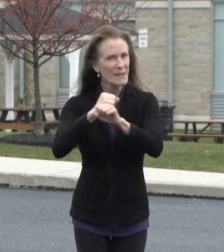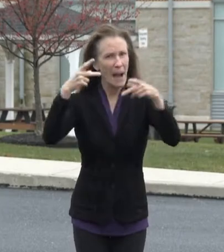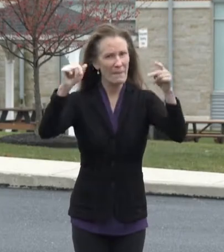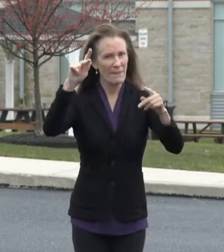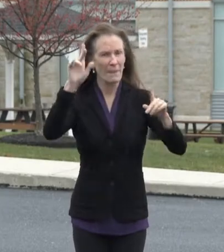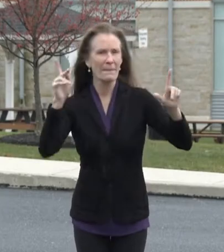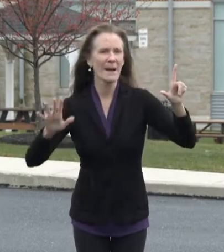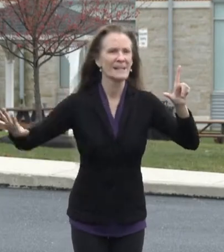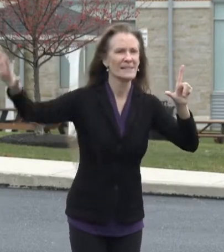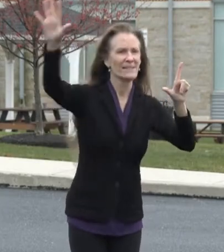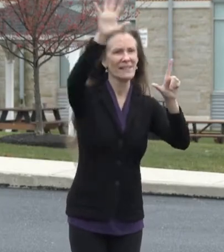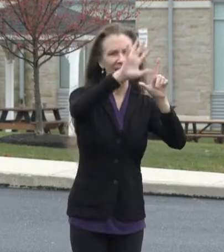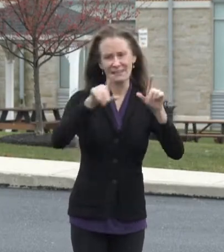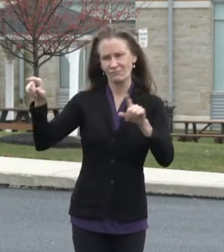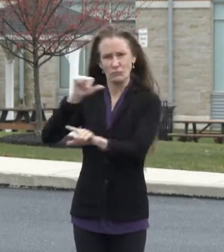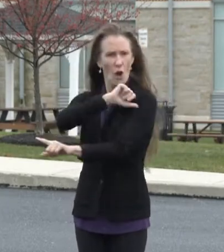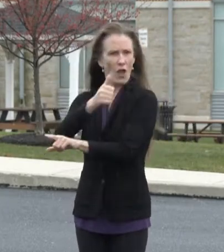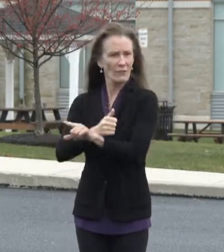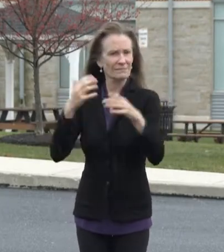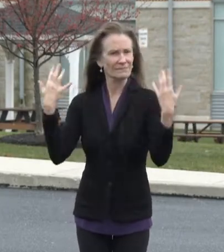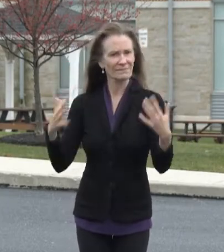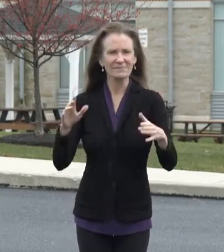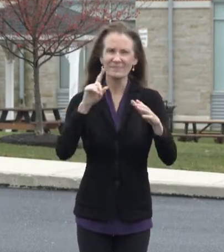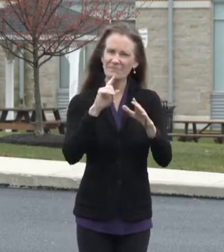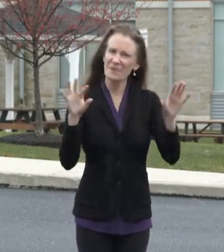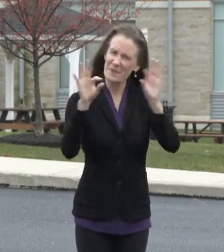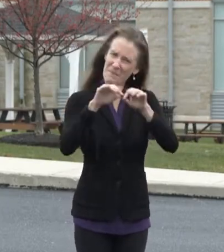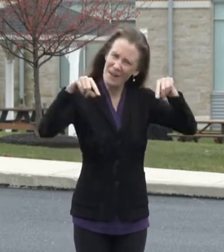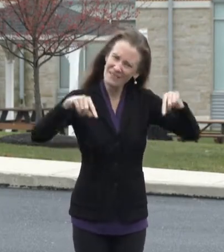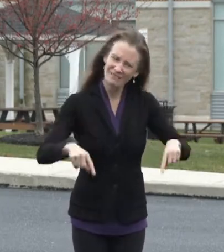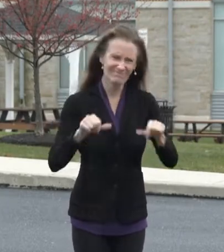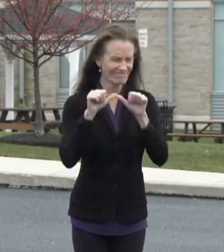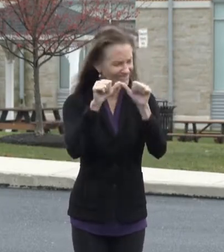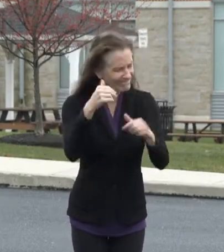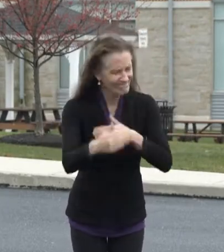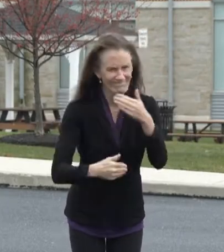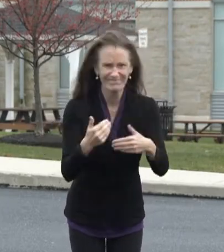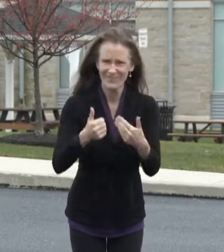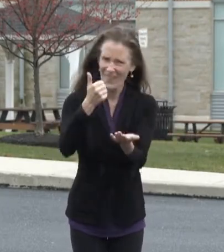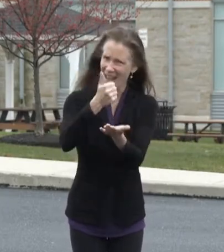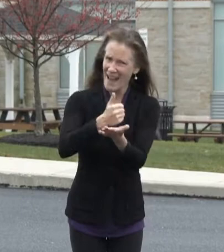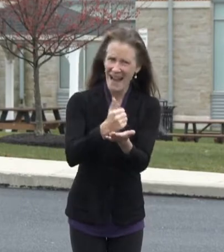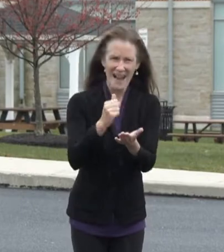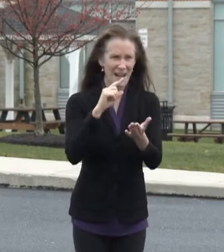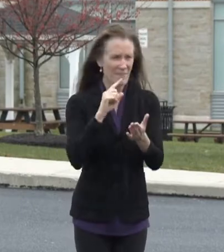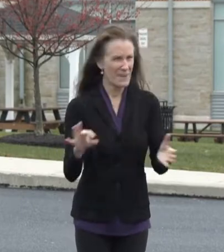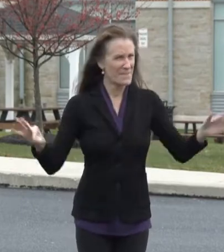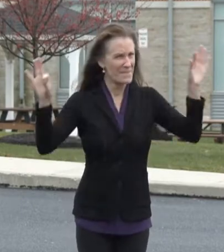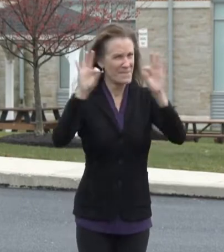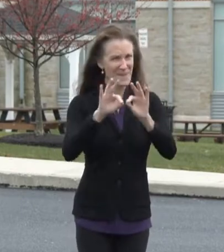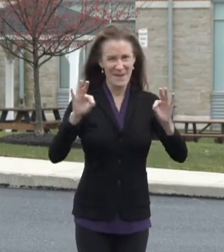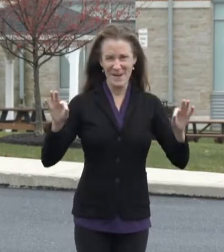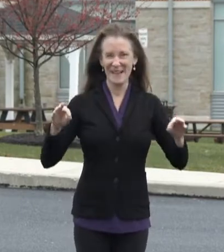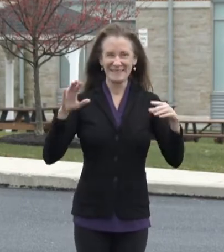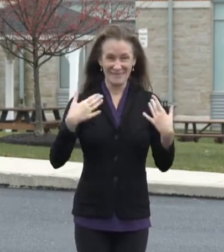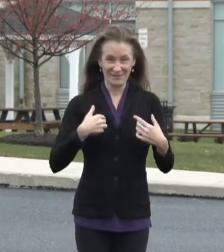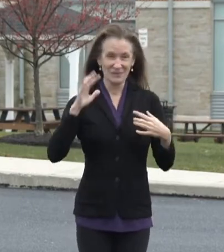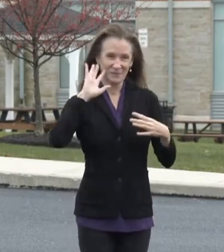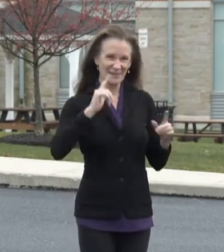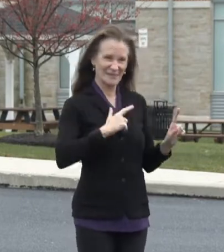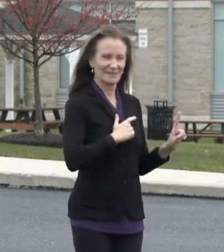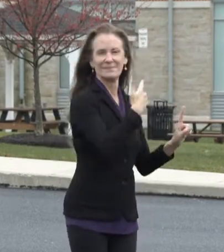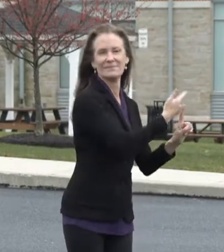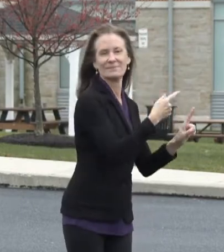authorization. And it's critical that this continue. So I would like to finish now, and I'd like to introduce Representative